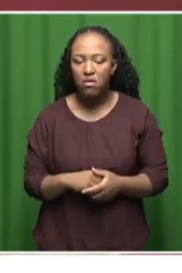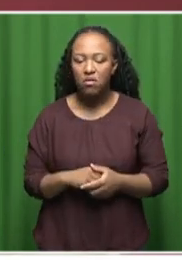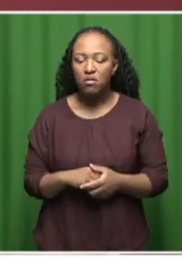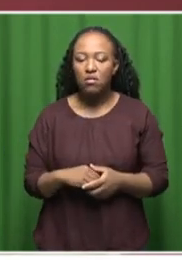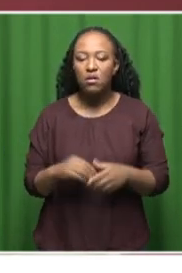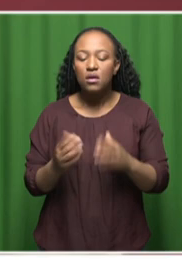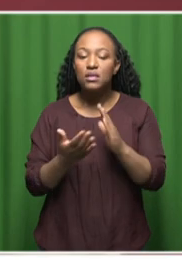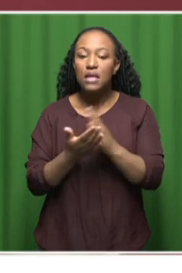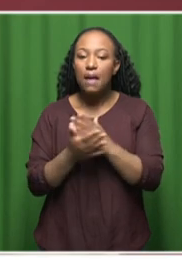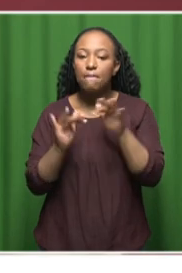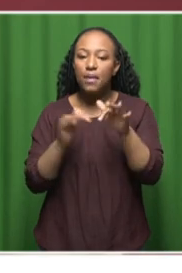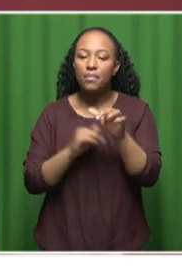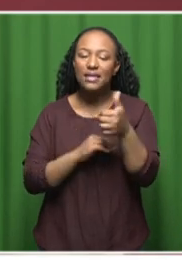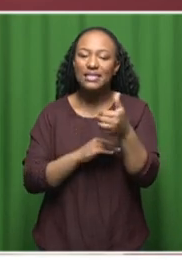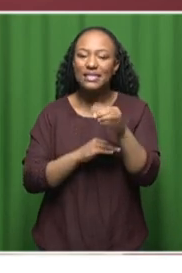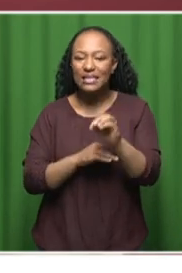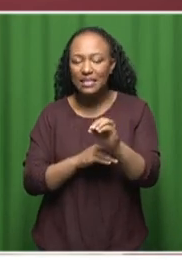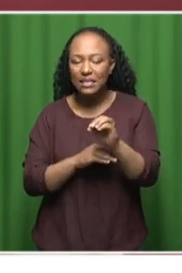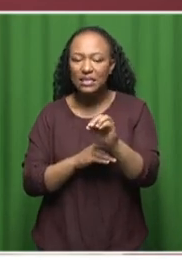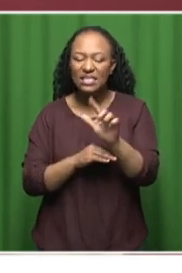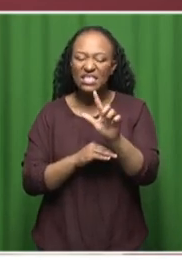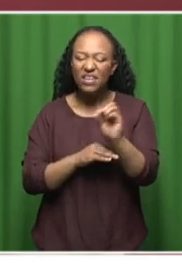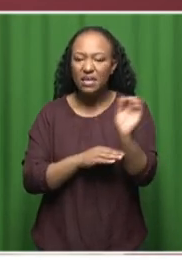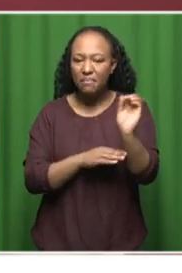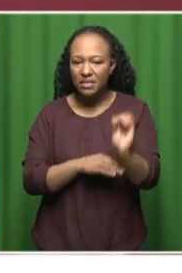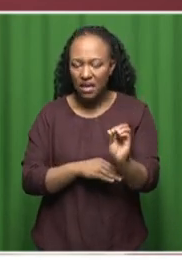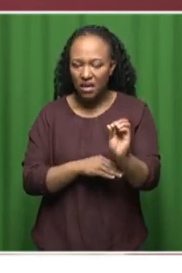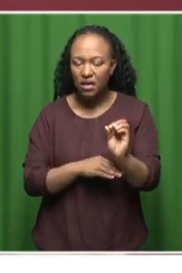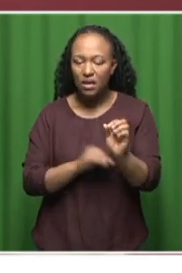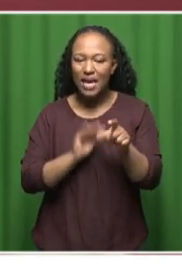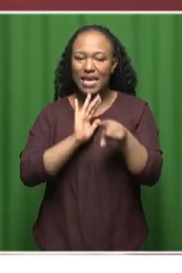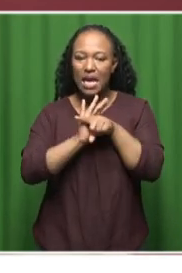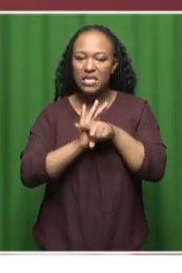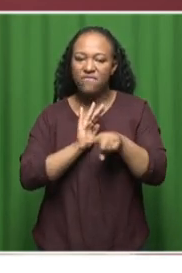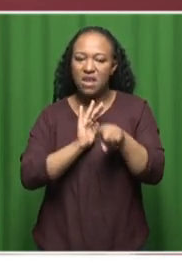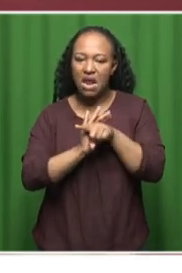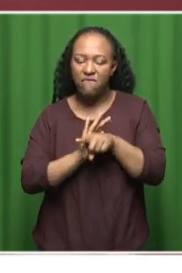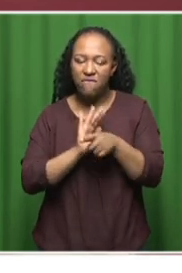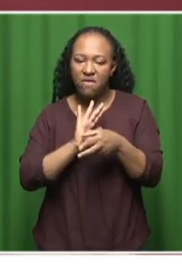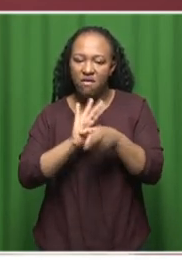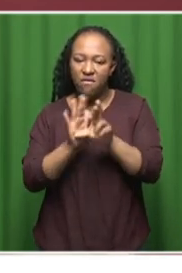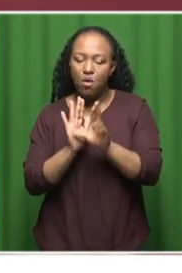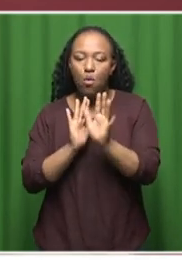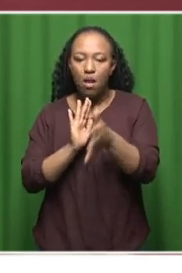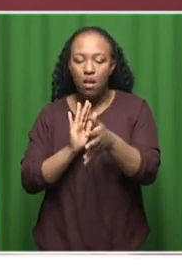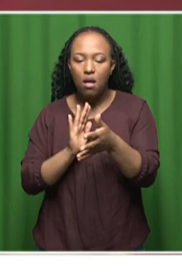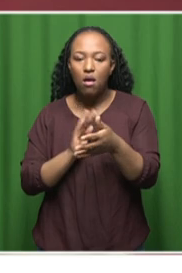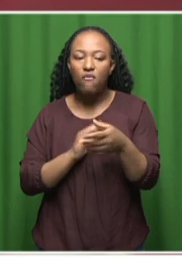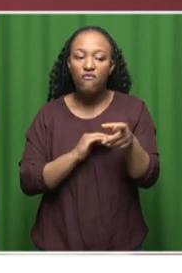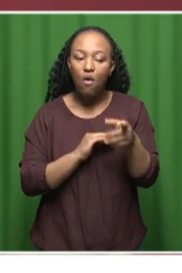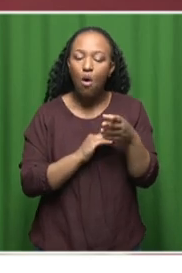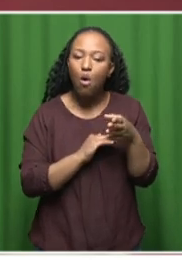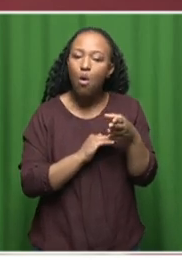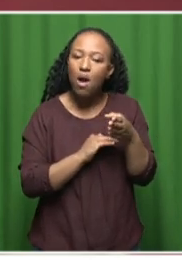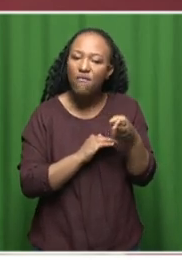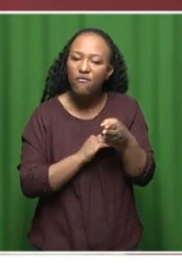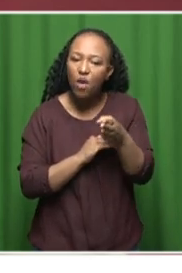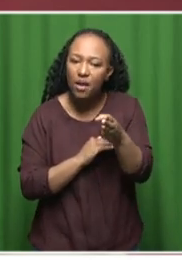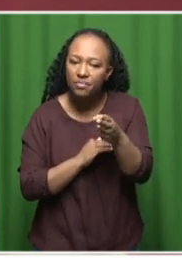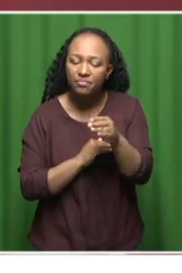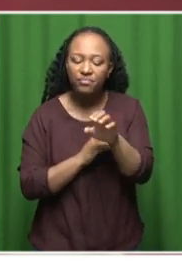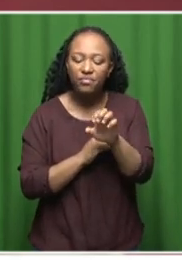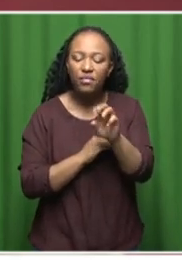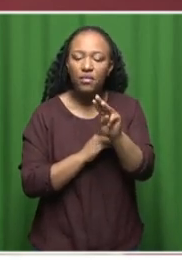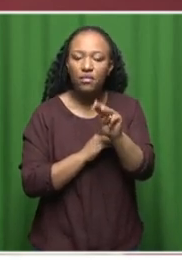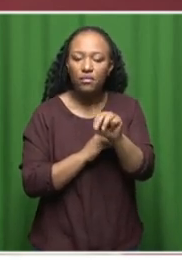say 60%, 70% negative reviews that Emfuleni would do better, or this